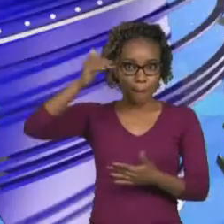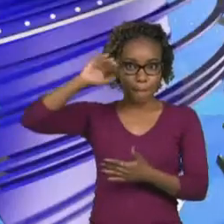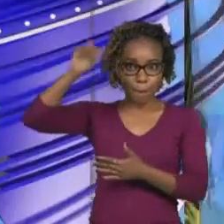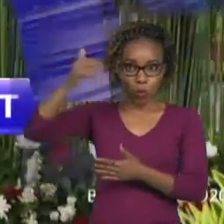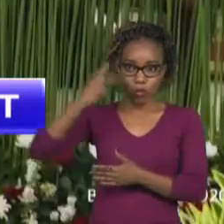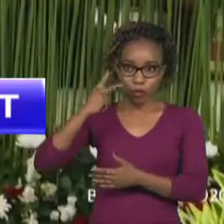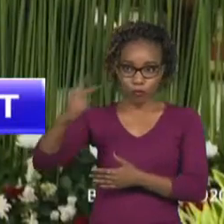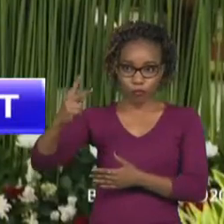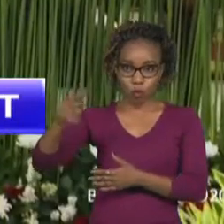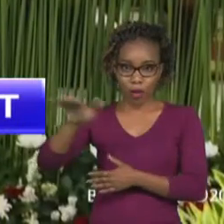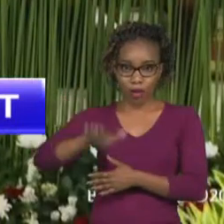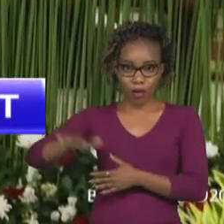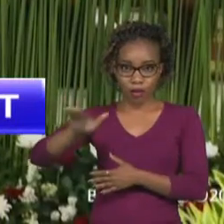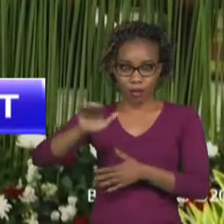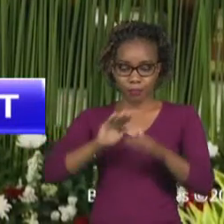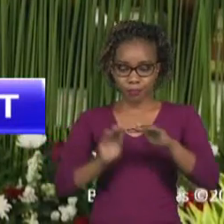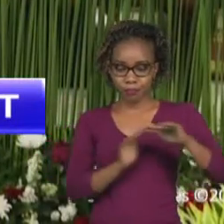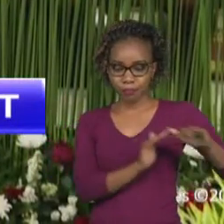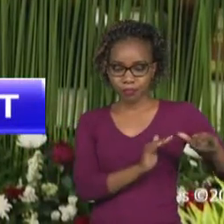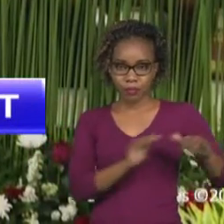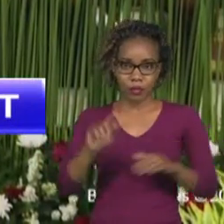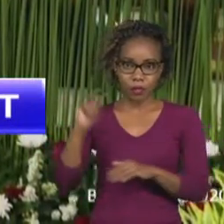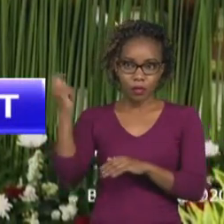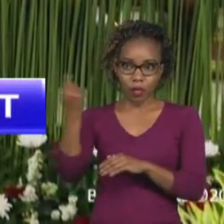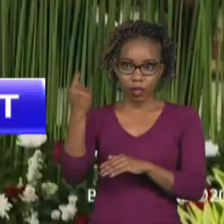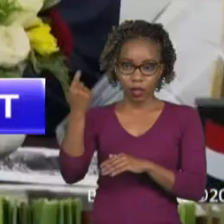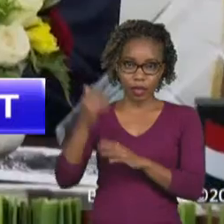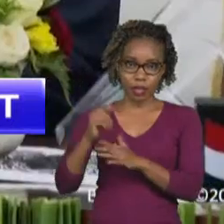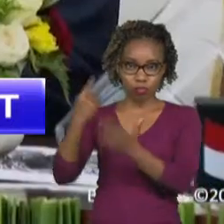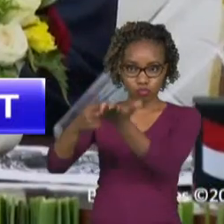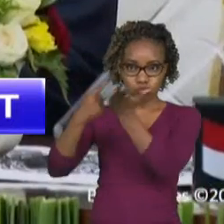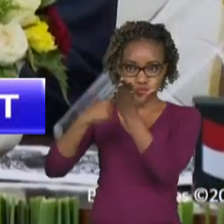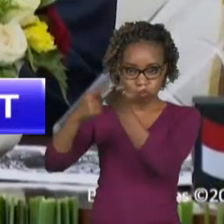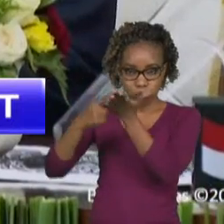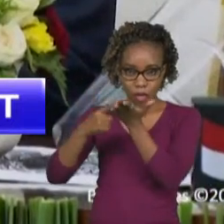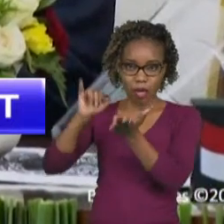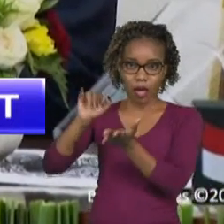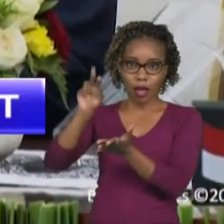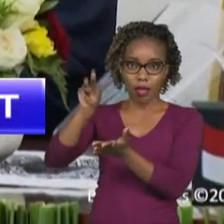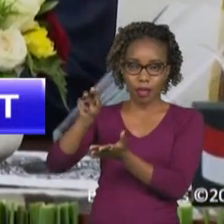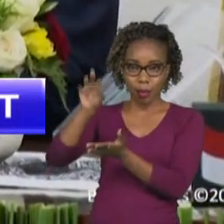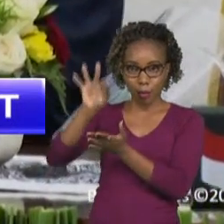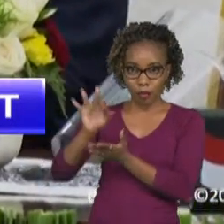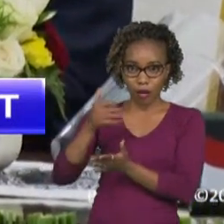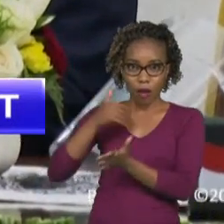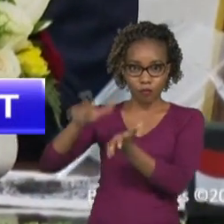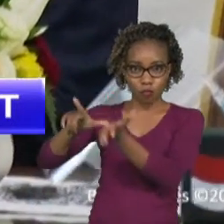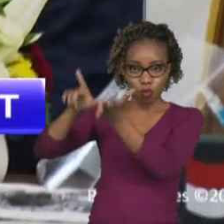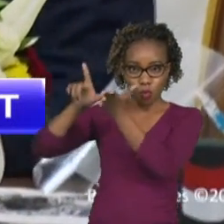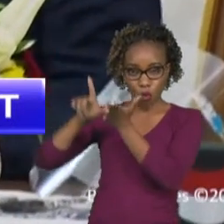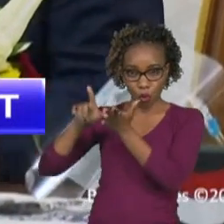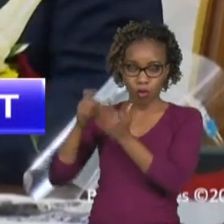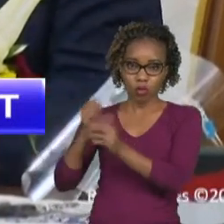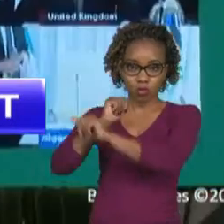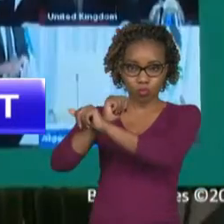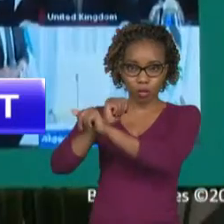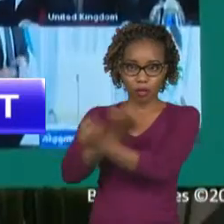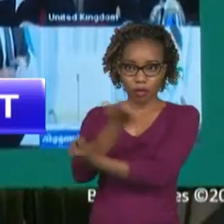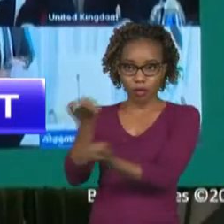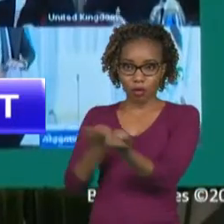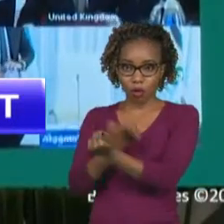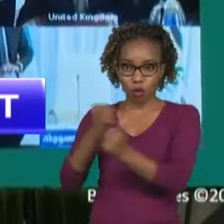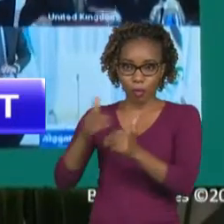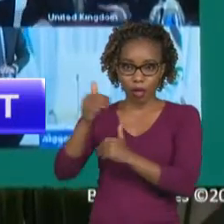Estate. And Kenya is in talks with the IMF to secure another loan facility to cushion its economy from